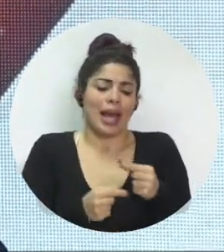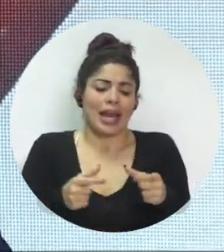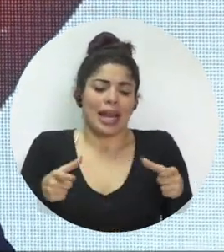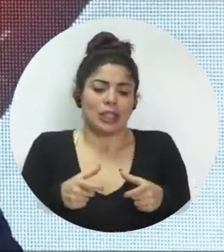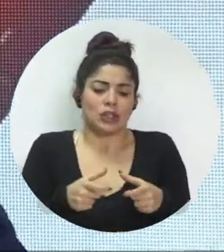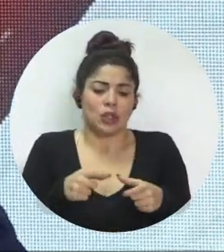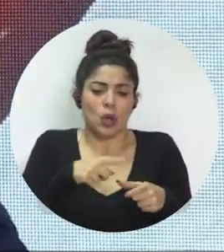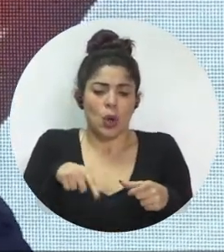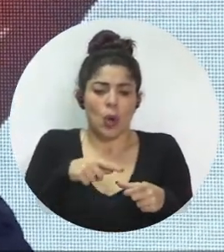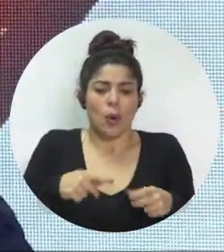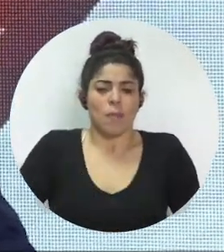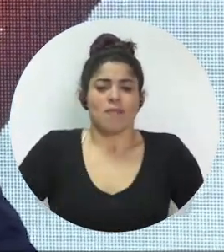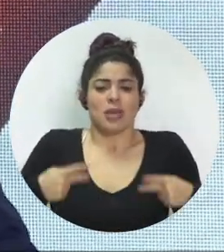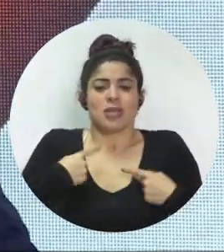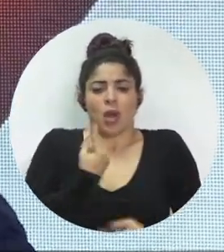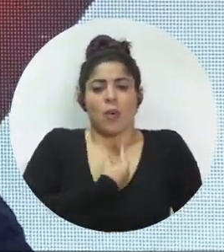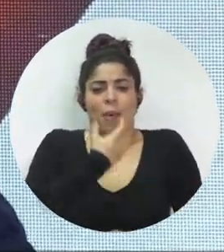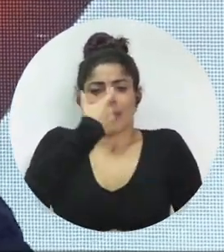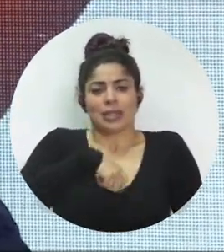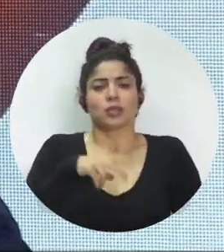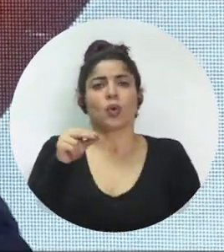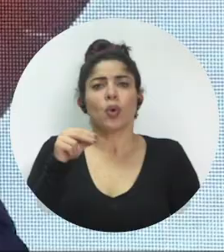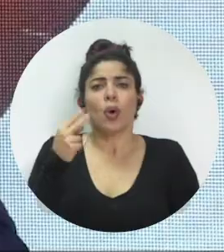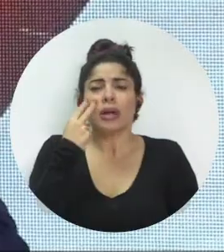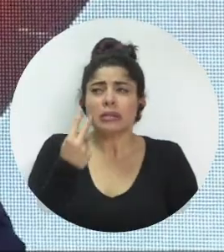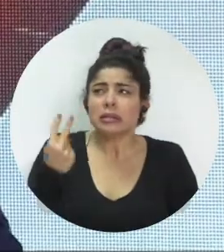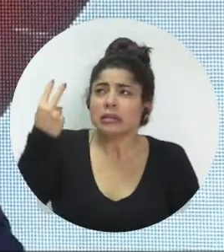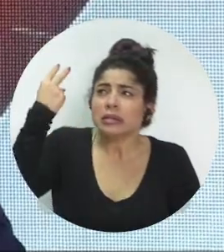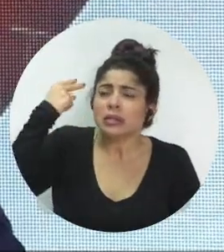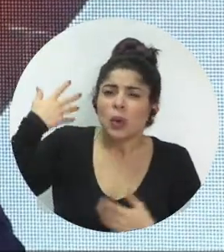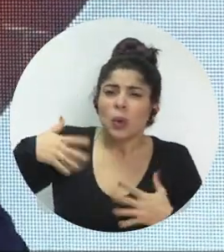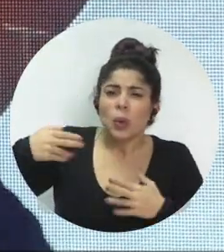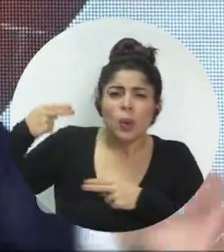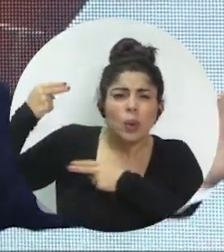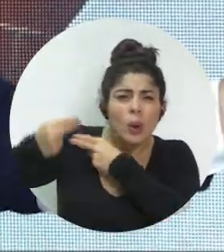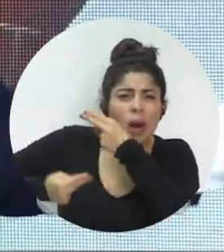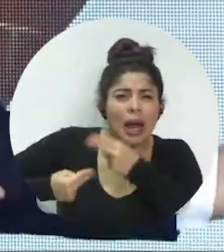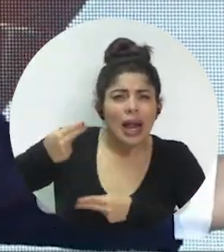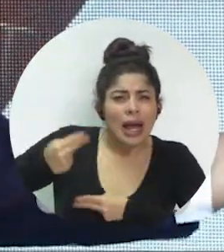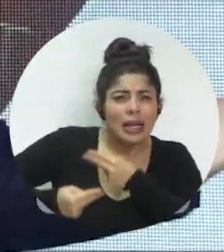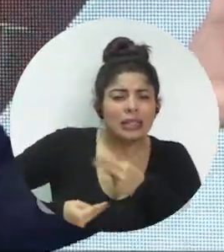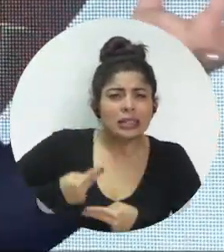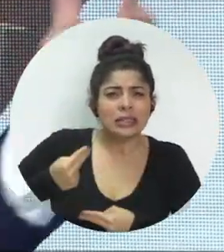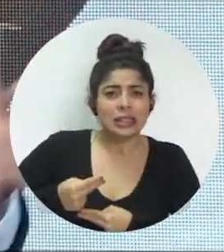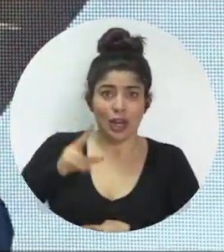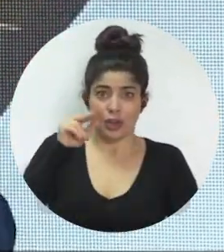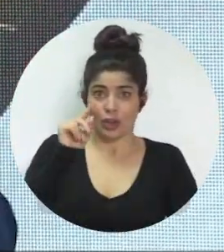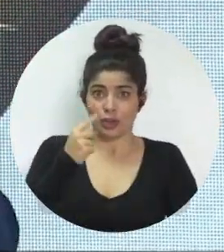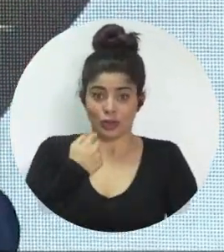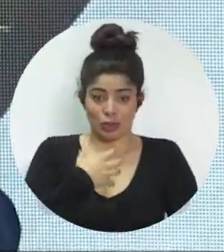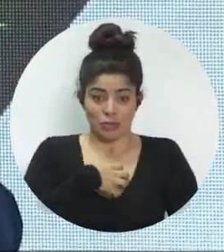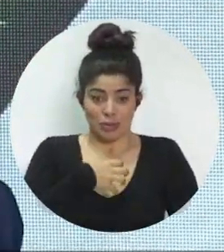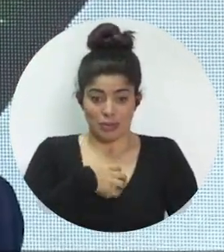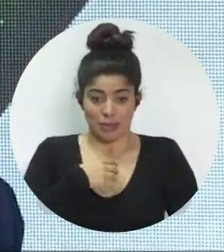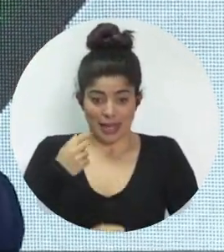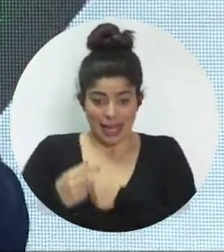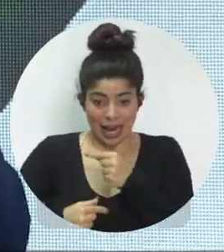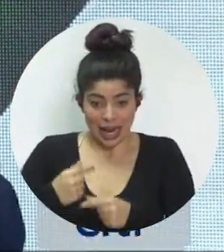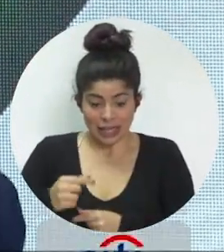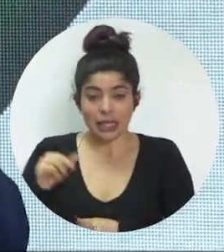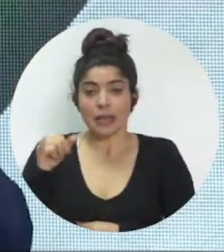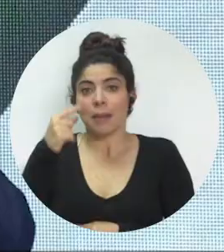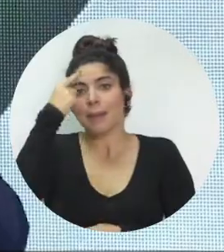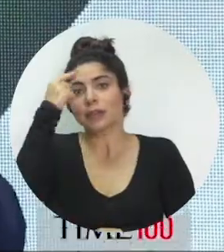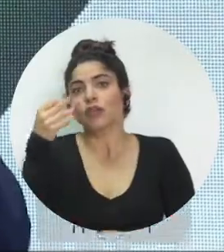me the idea that it's not only about one generation and one lifetime. I mean, we received a great legacy, and